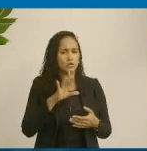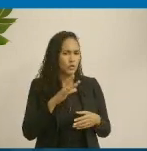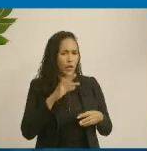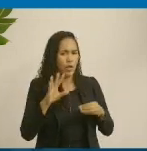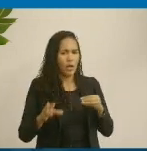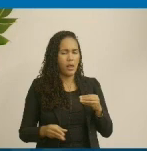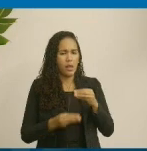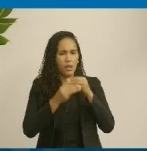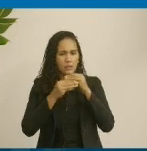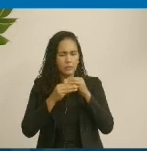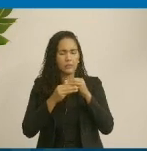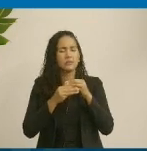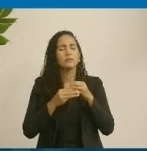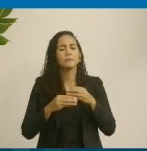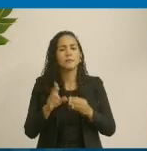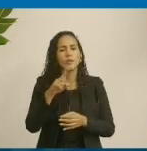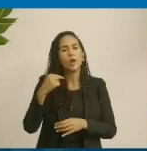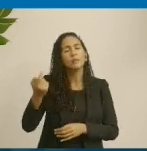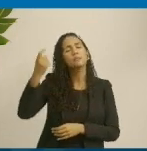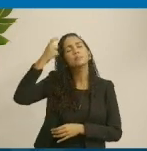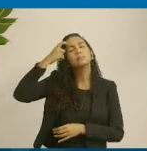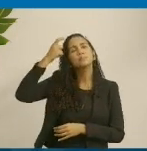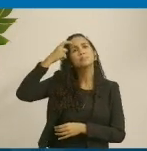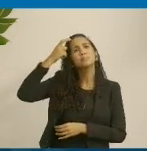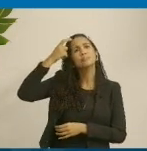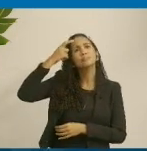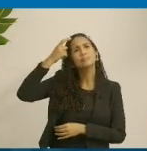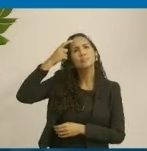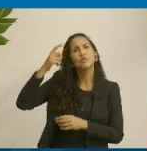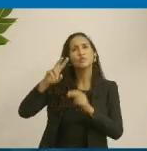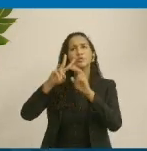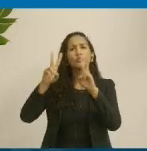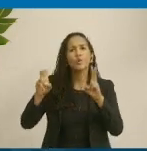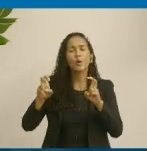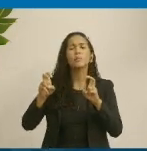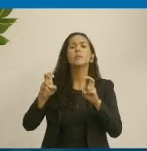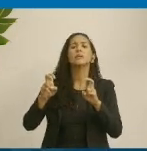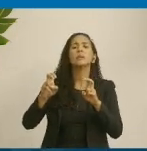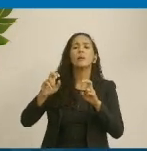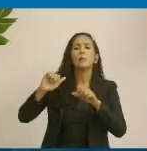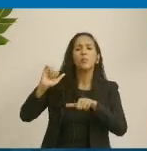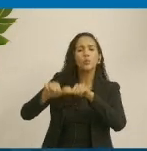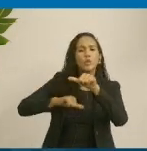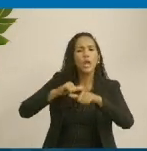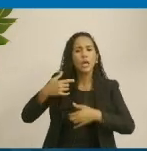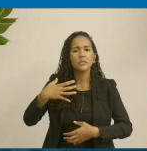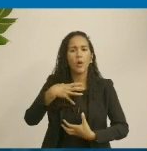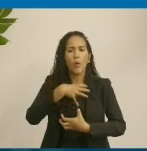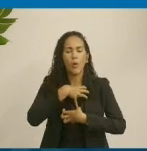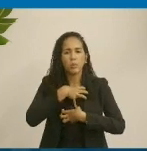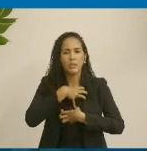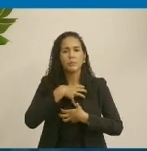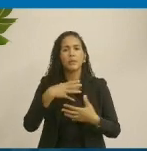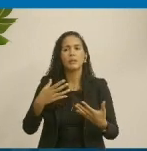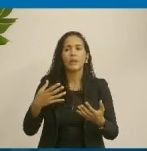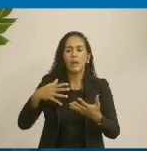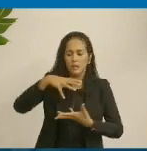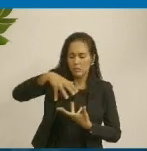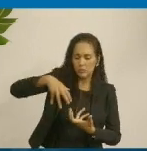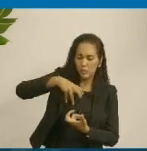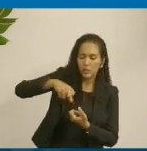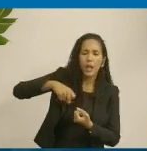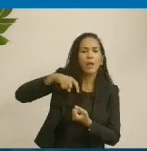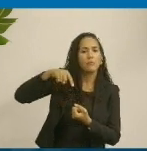about behavior change, the sustainability field has a lot to learn from the health field, and this is a great example of all that